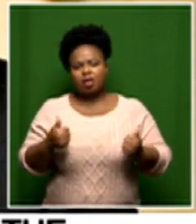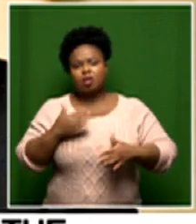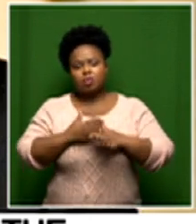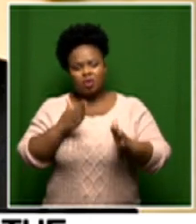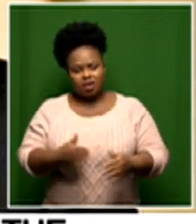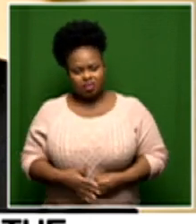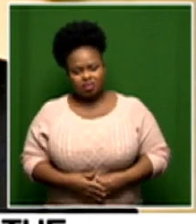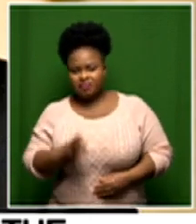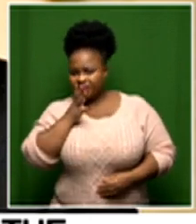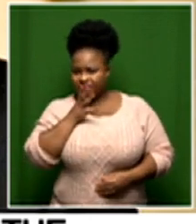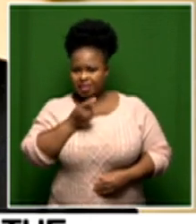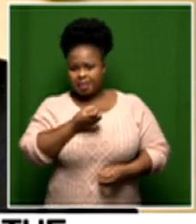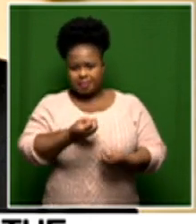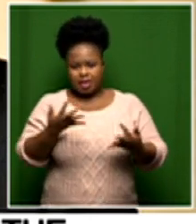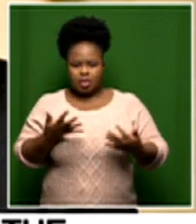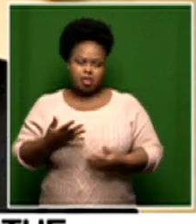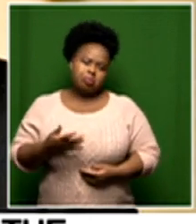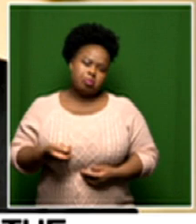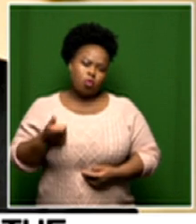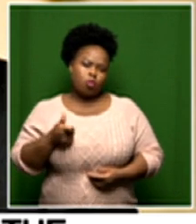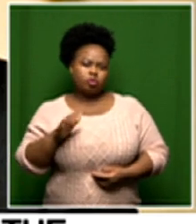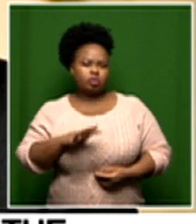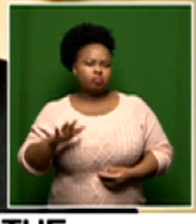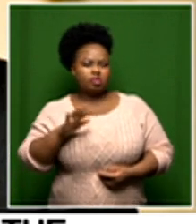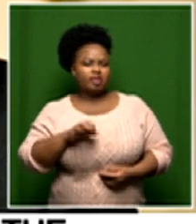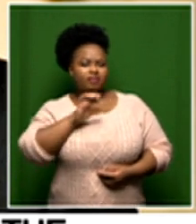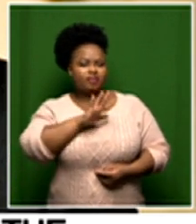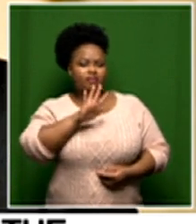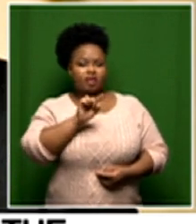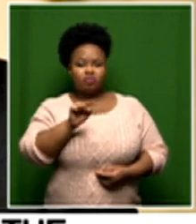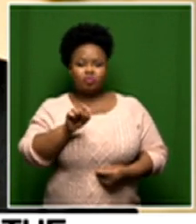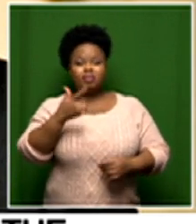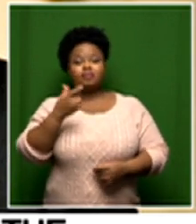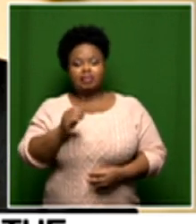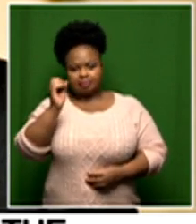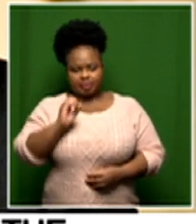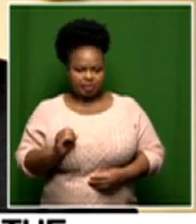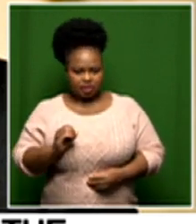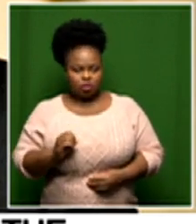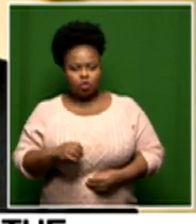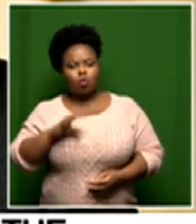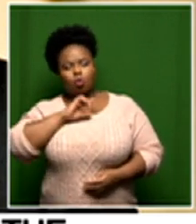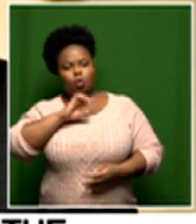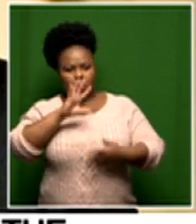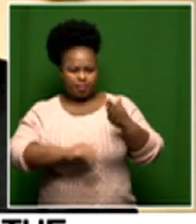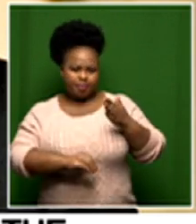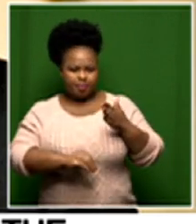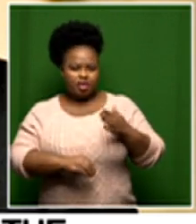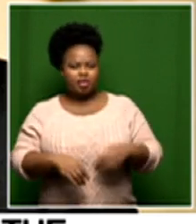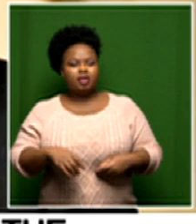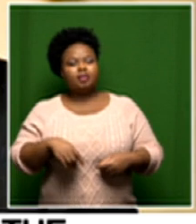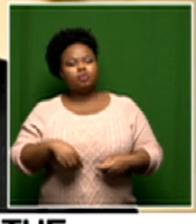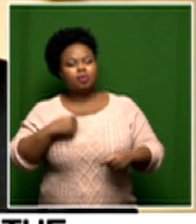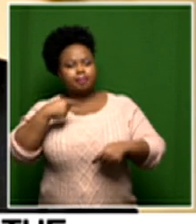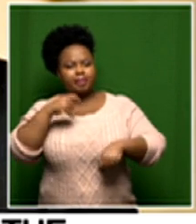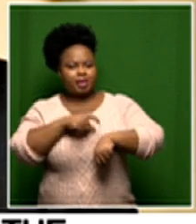health workers that you've got, about 65 to 70% of them are actually all covered under medical aid.